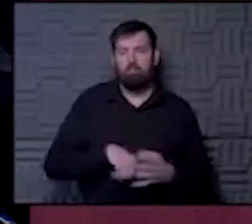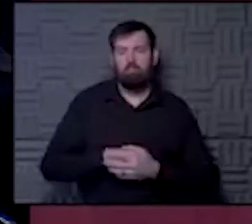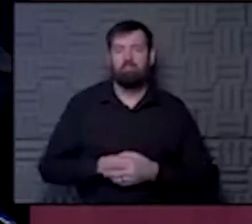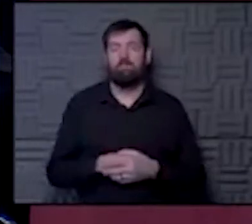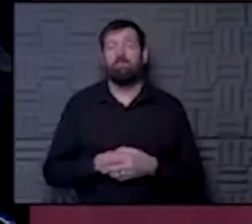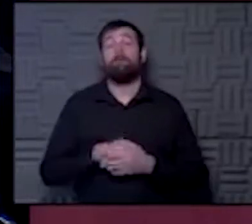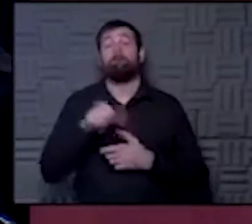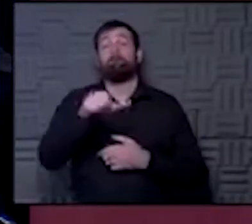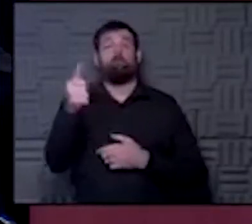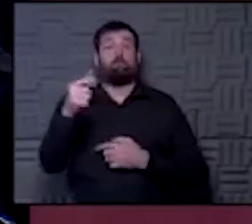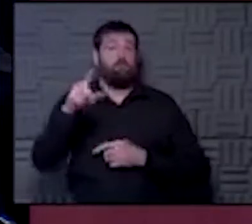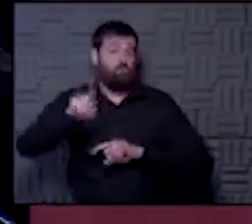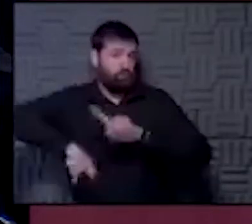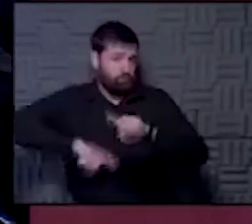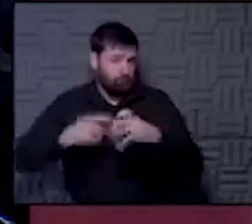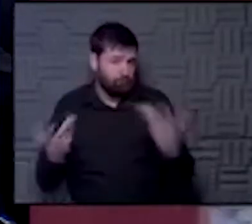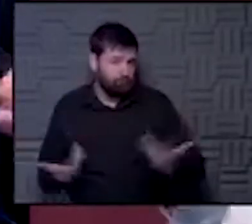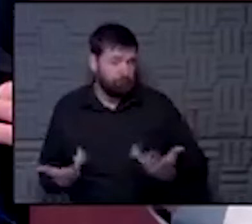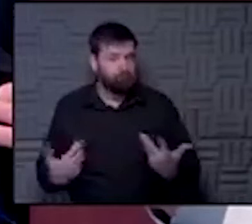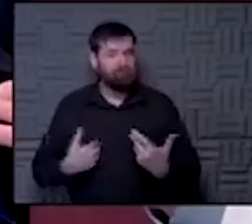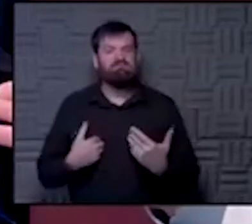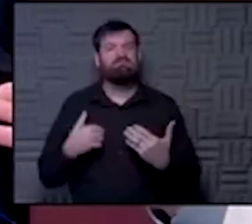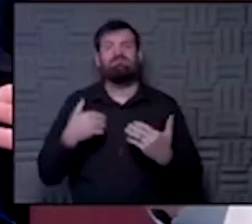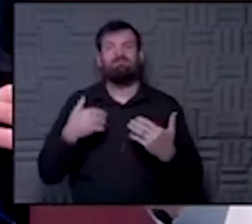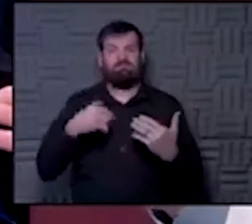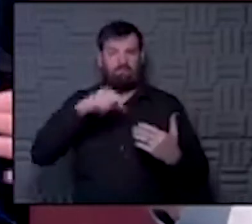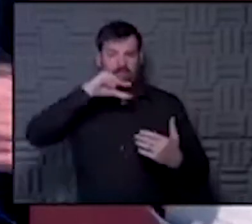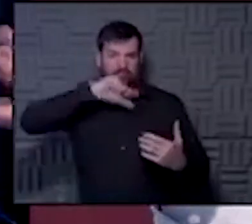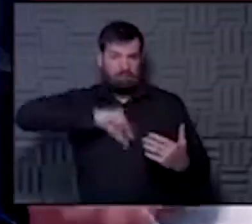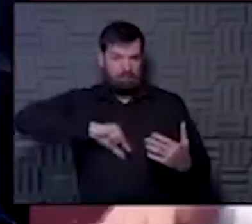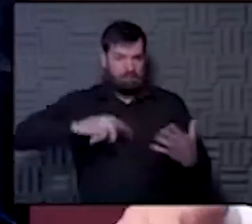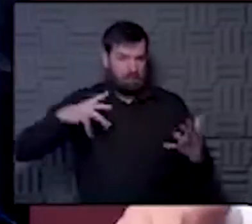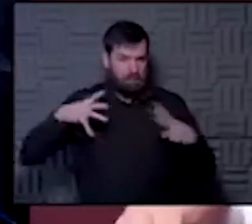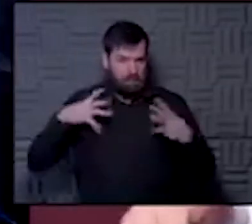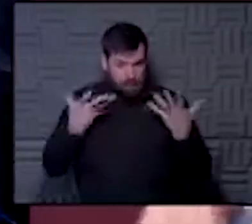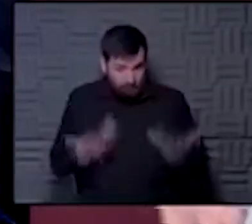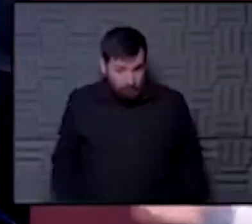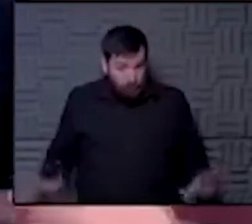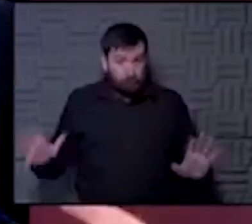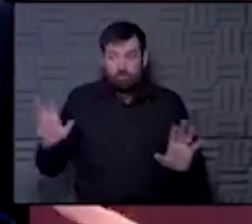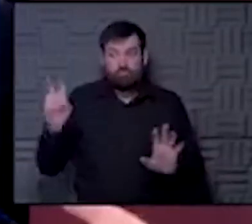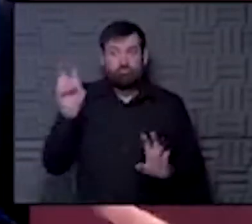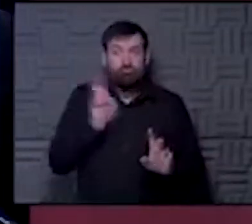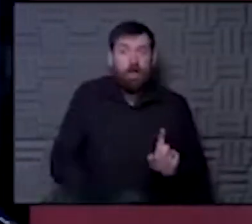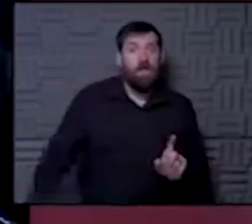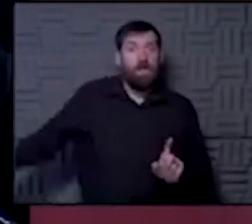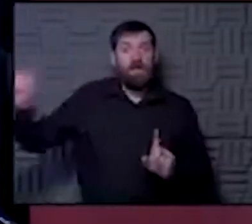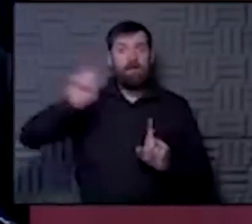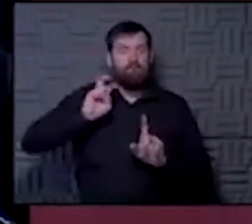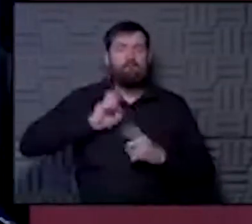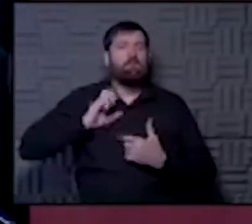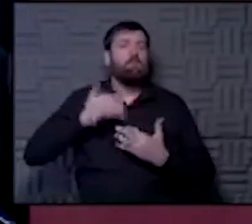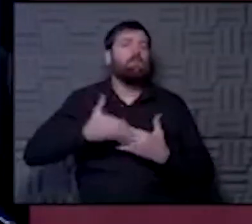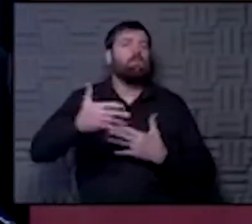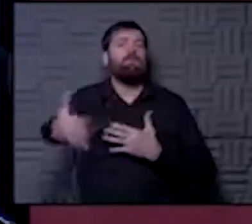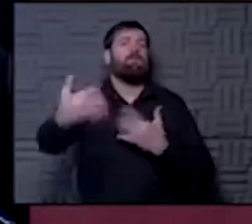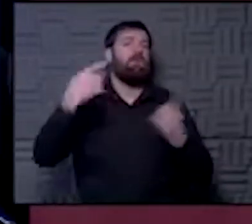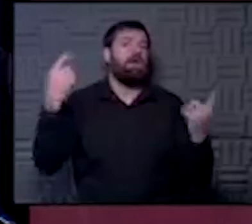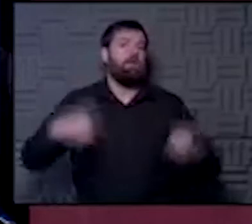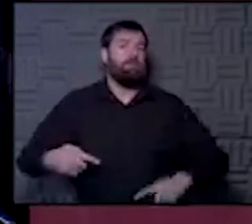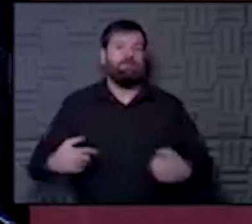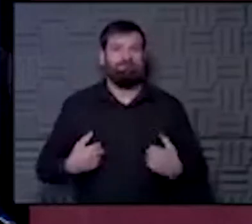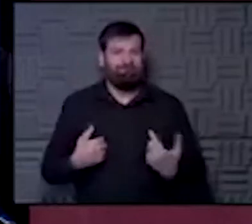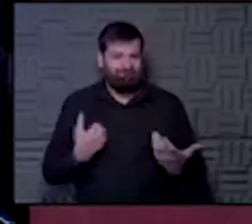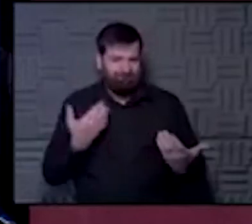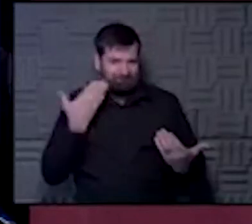think the other question is going to be, though, what happens after the Thanksgiving holiday? What happens after all the travel, and where will we be? I don't think we know yet. No.